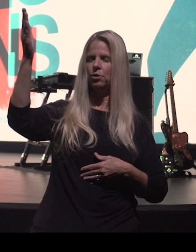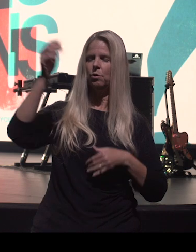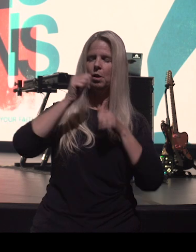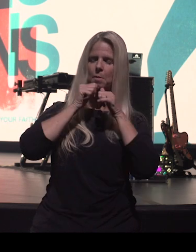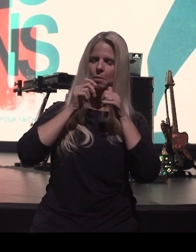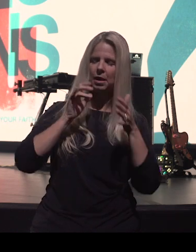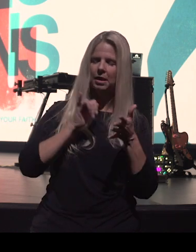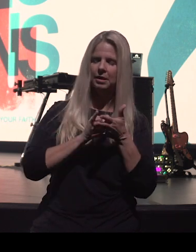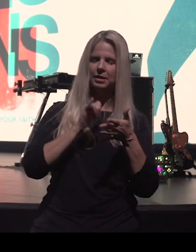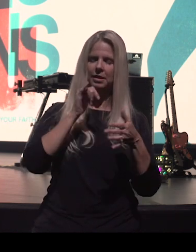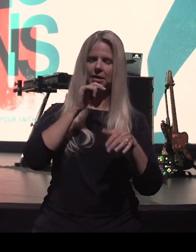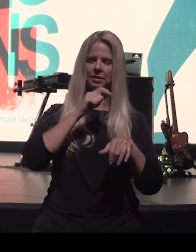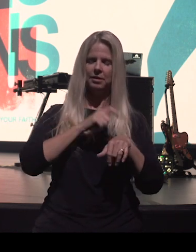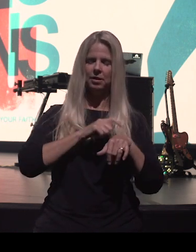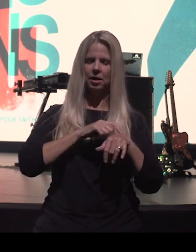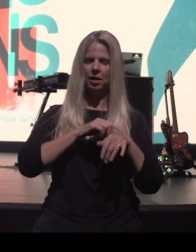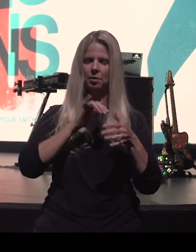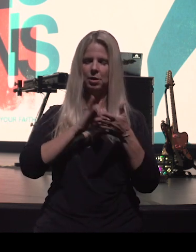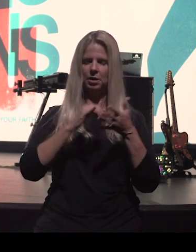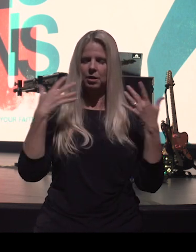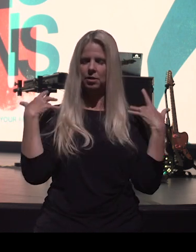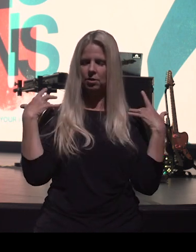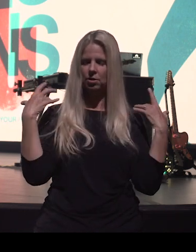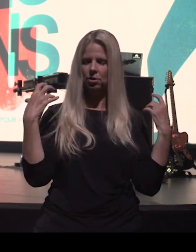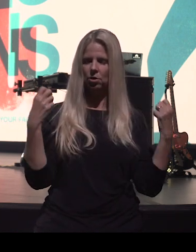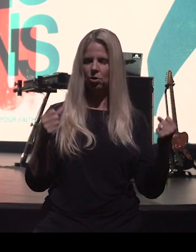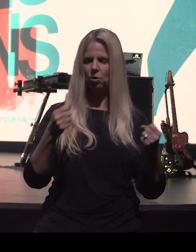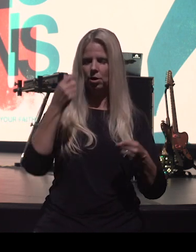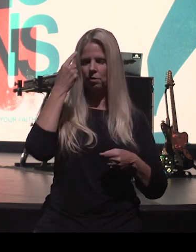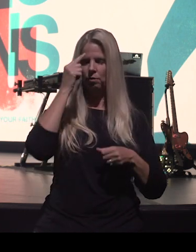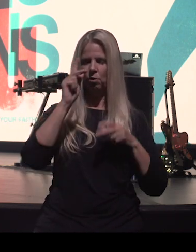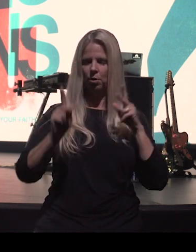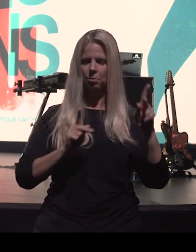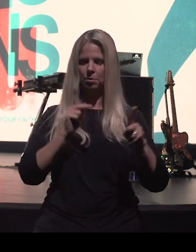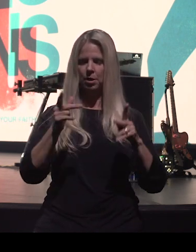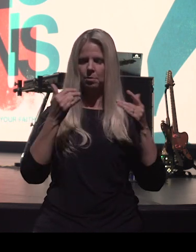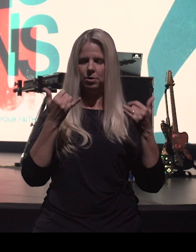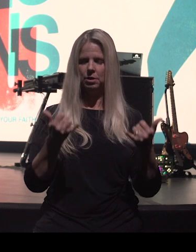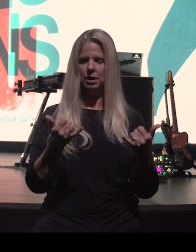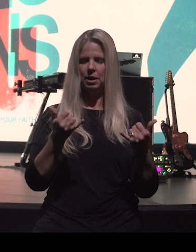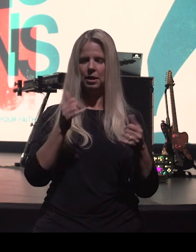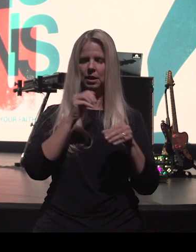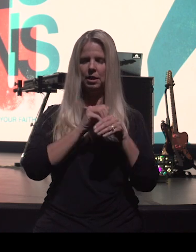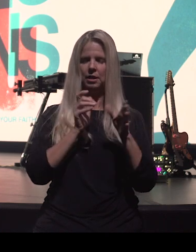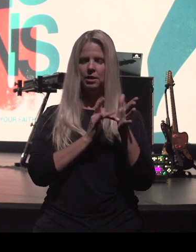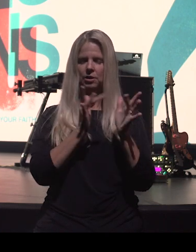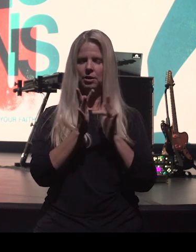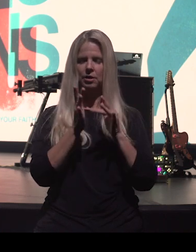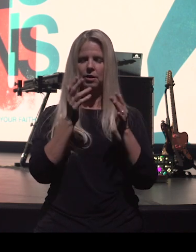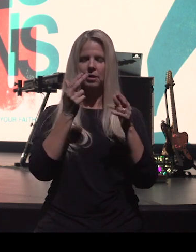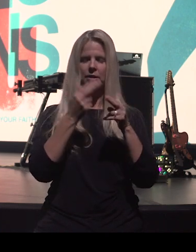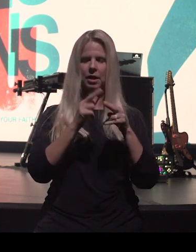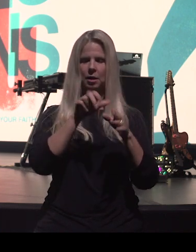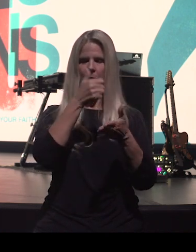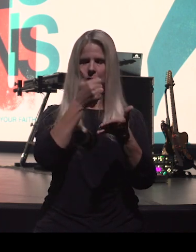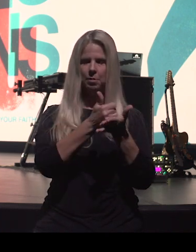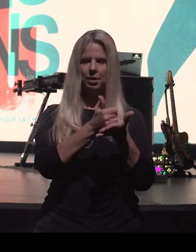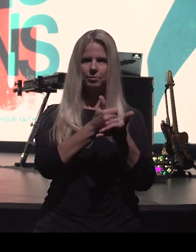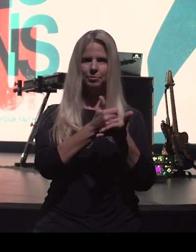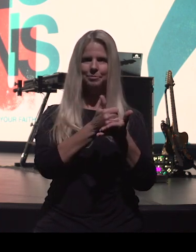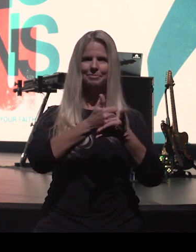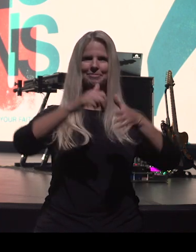and just the courage and boldness for people today, what they're gonna do. In Jesus' name, amen. Amen.